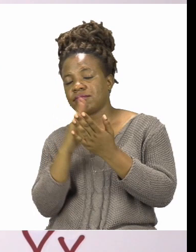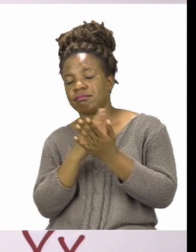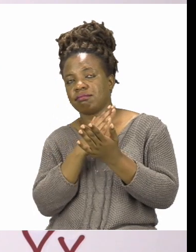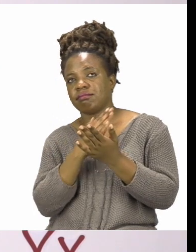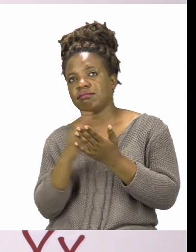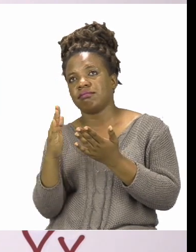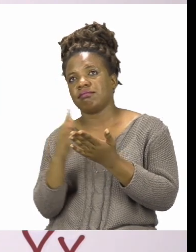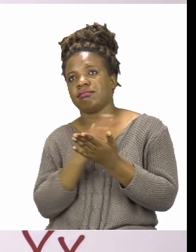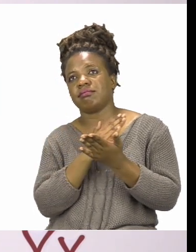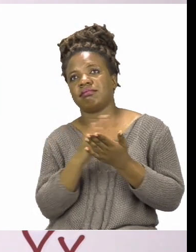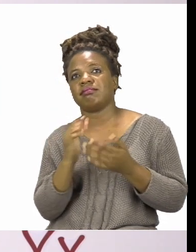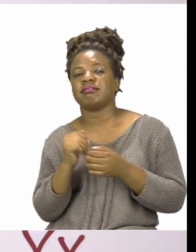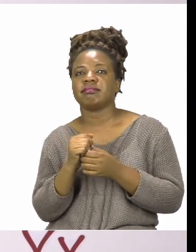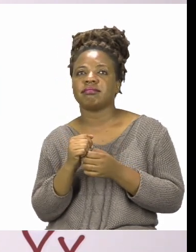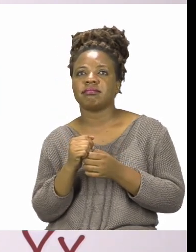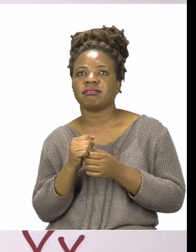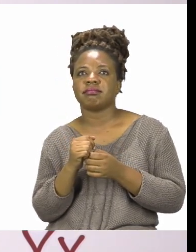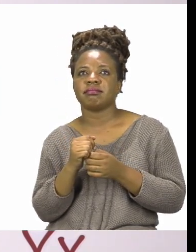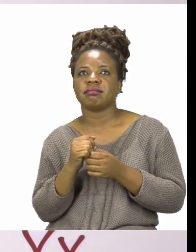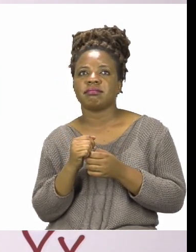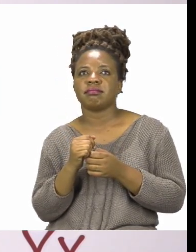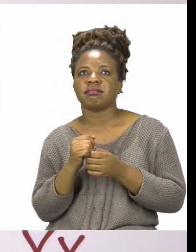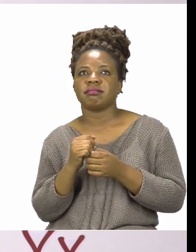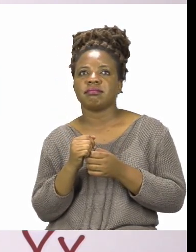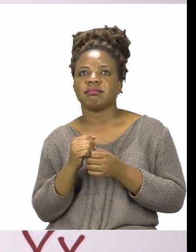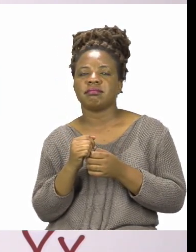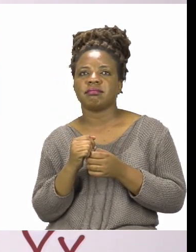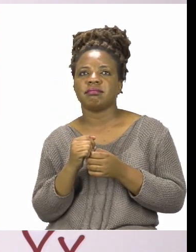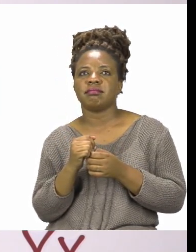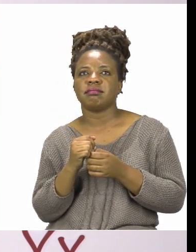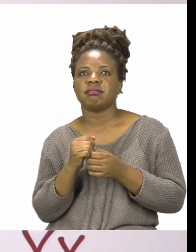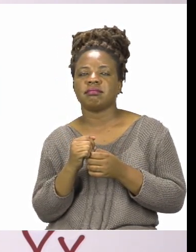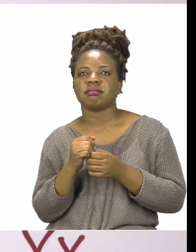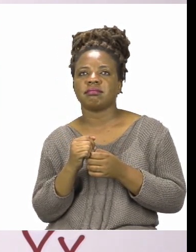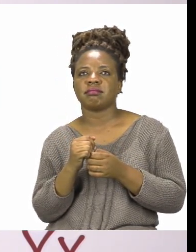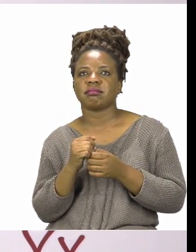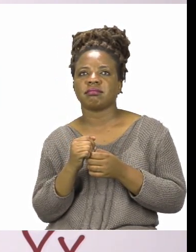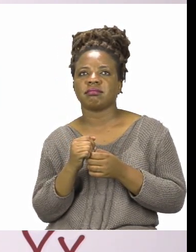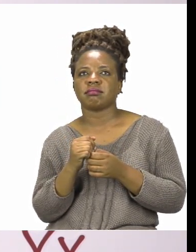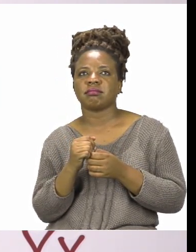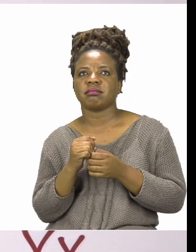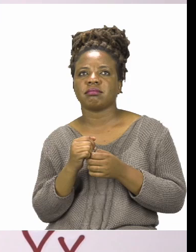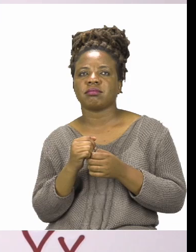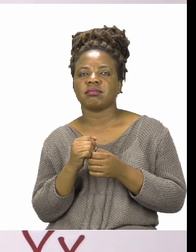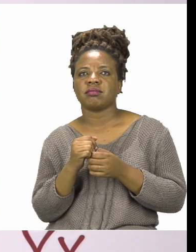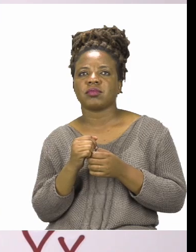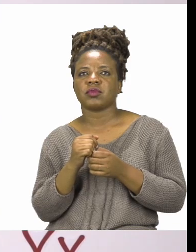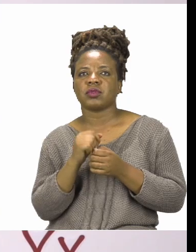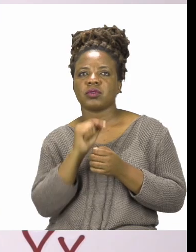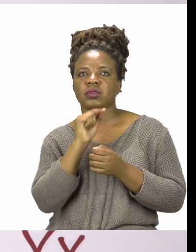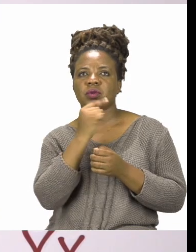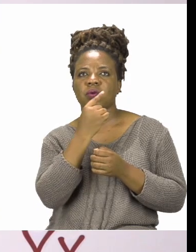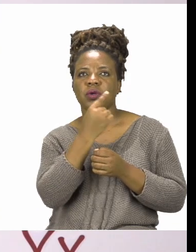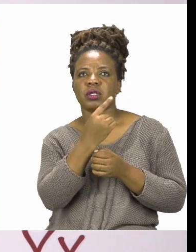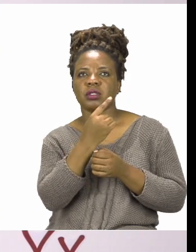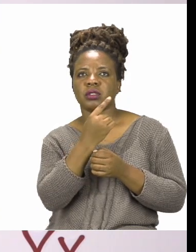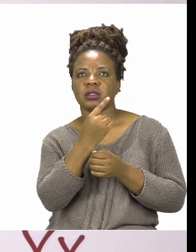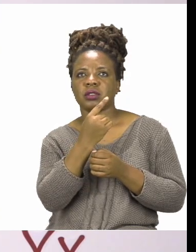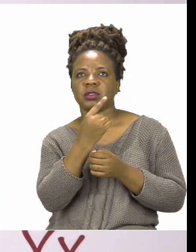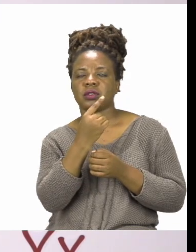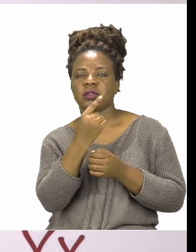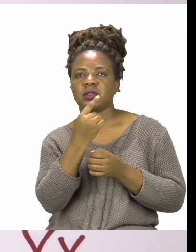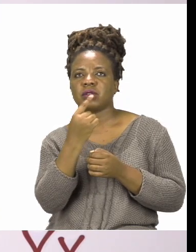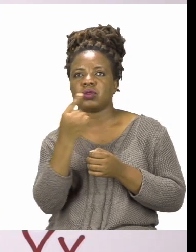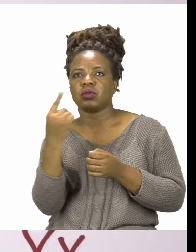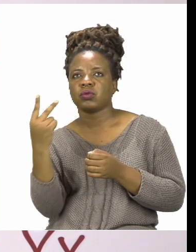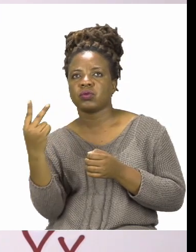2 sets. We will count up to 6, sharing equally. So let's go. 1,